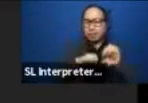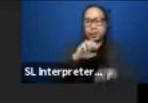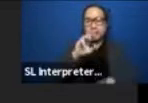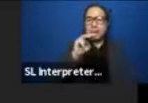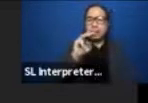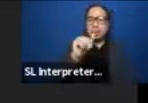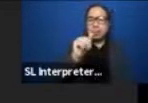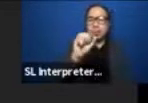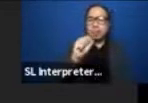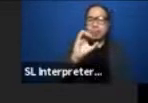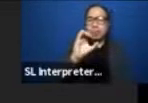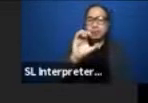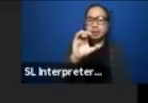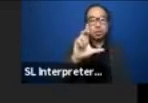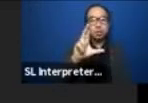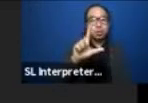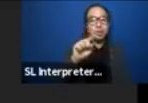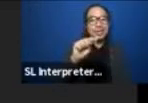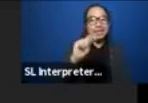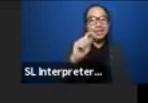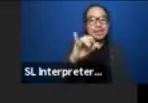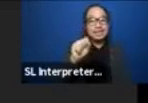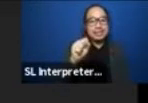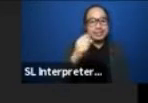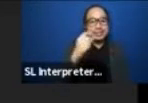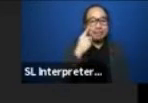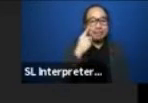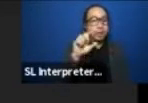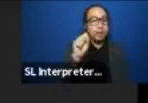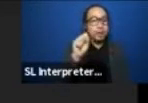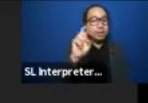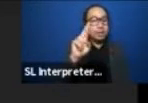and GBV programming.